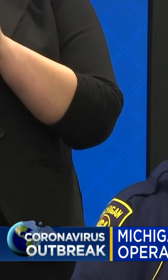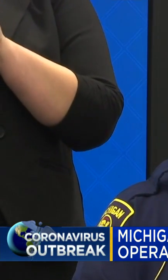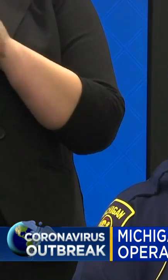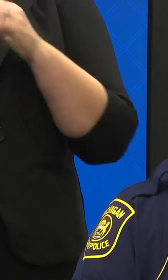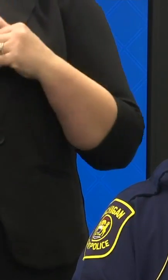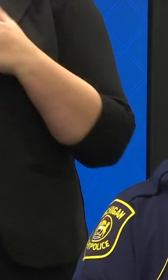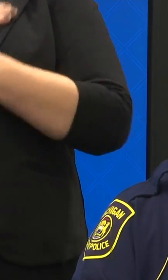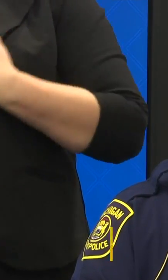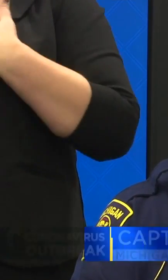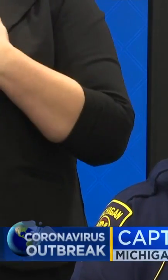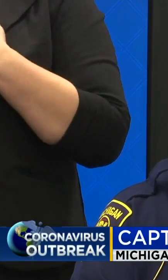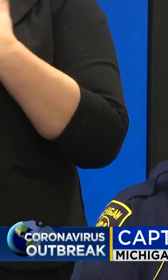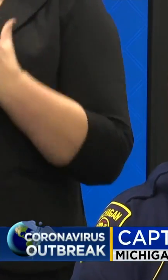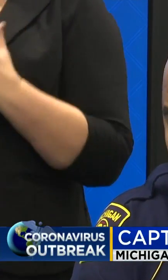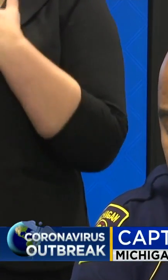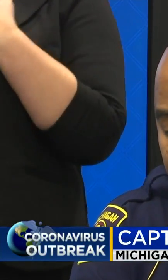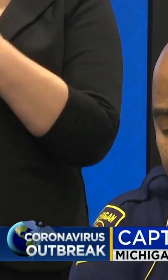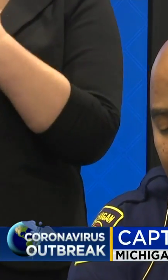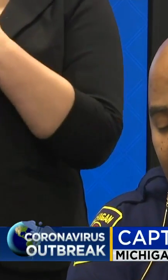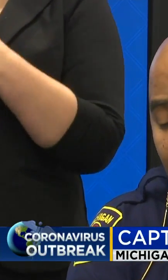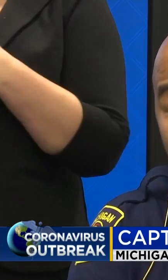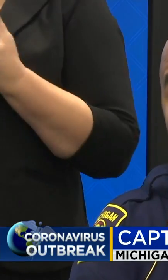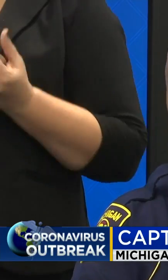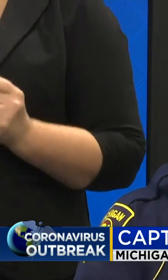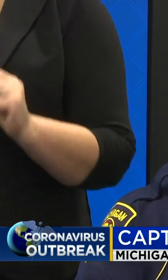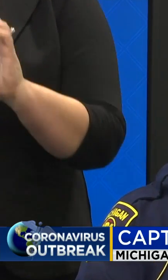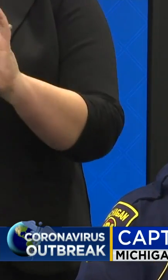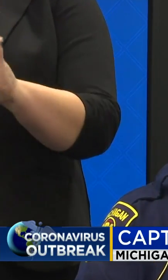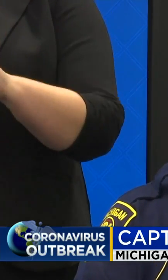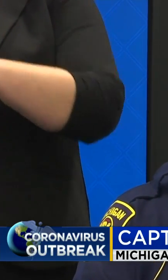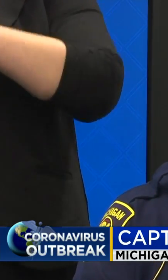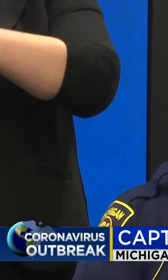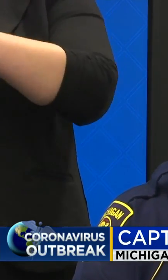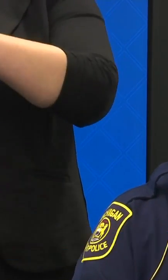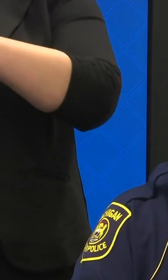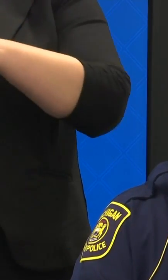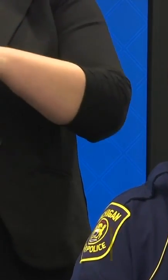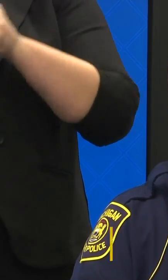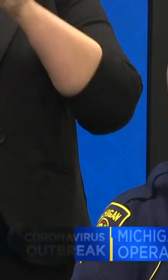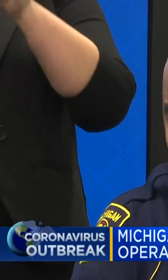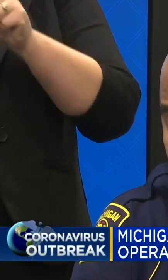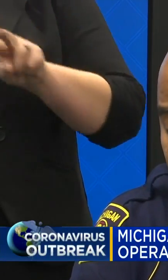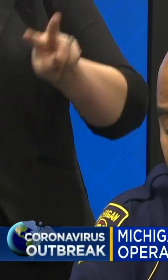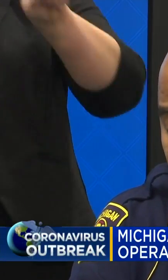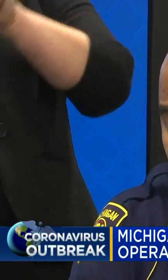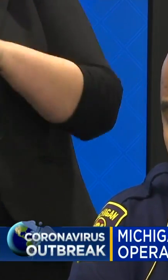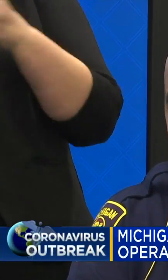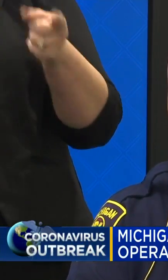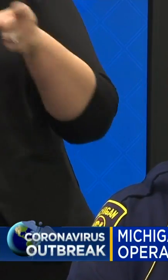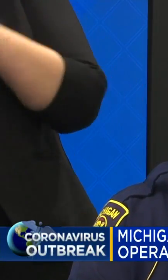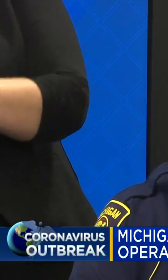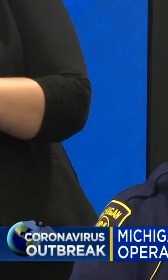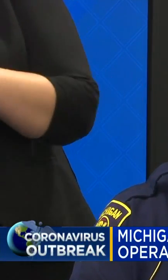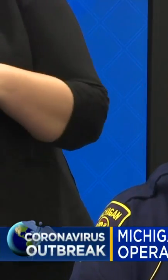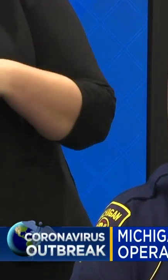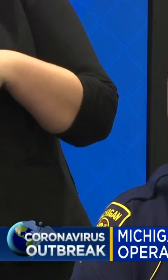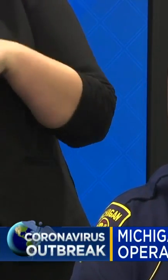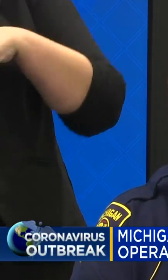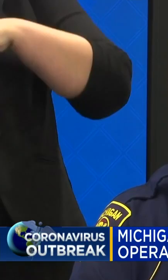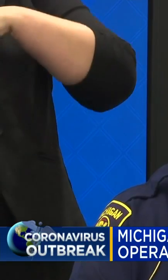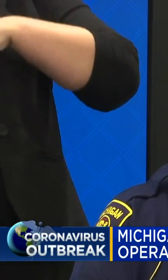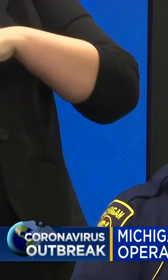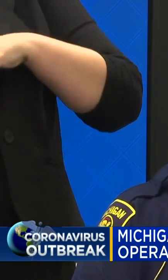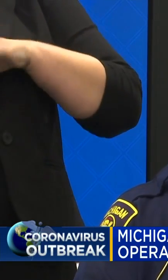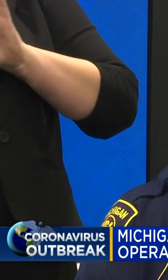the governor's leadership in this effort, and we will continue to monitor this threat as it impacts our